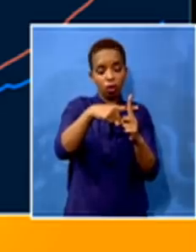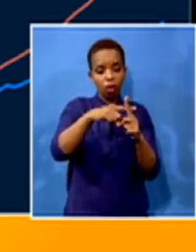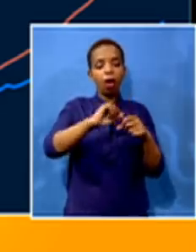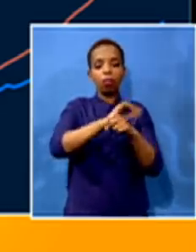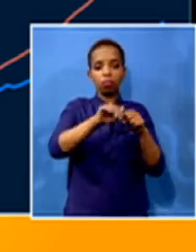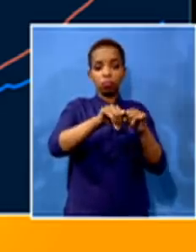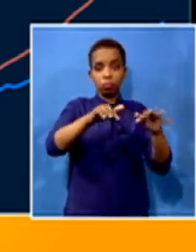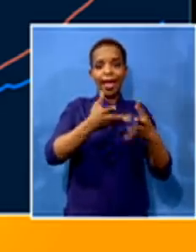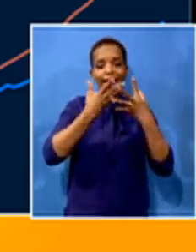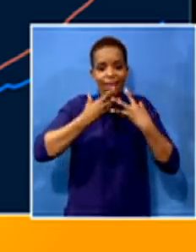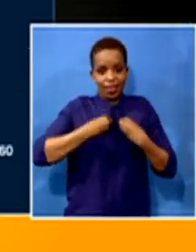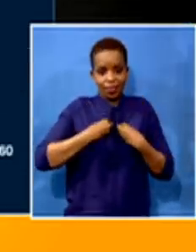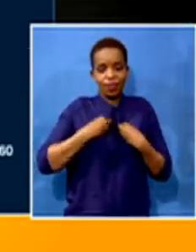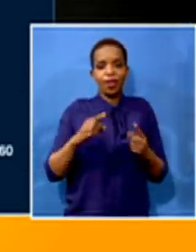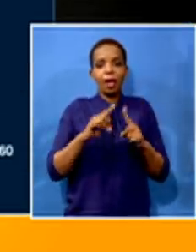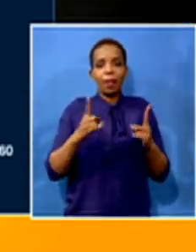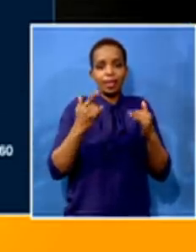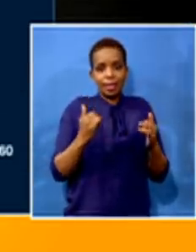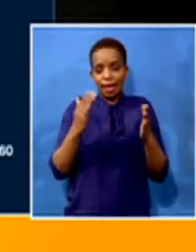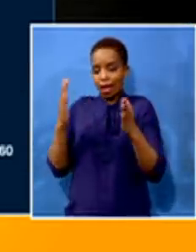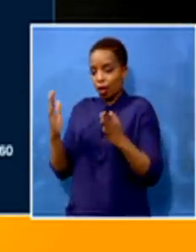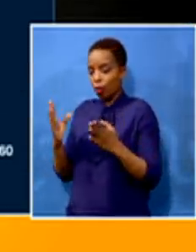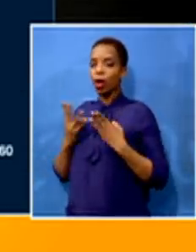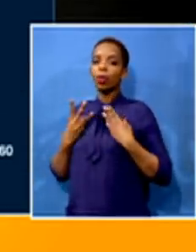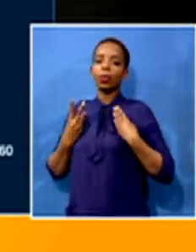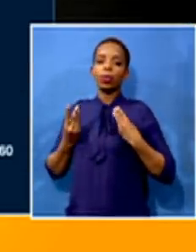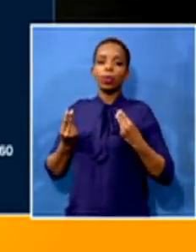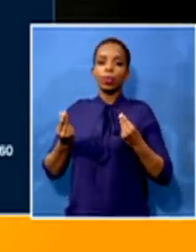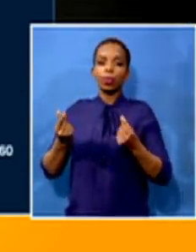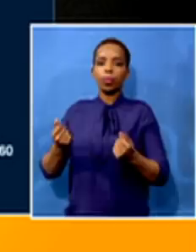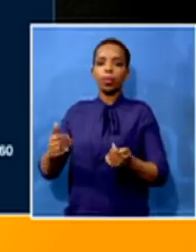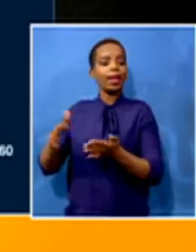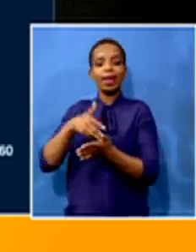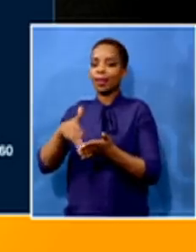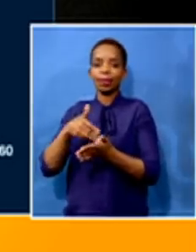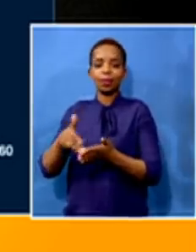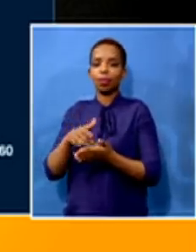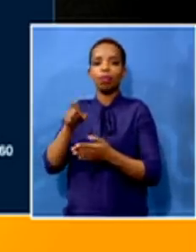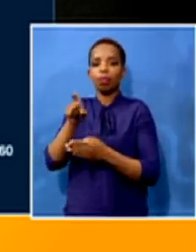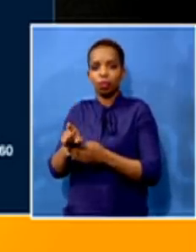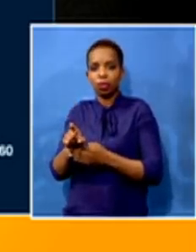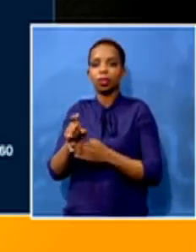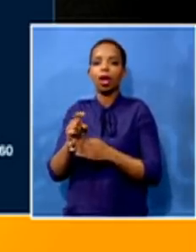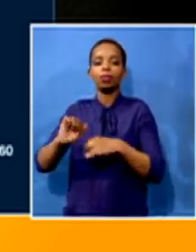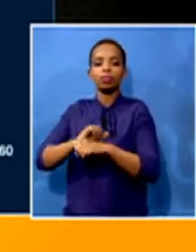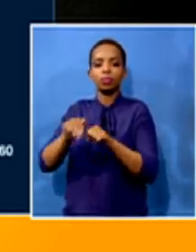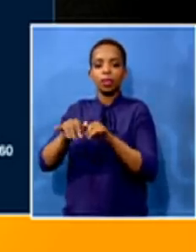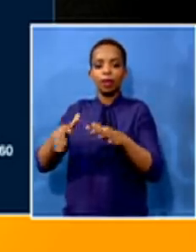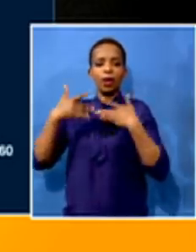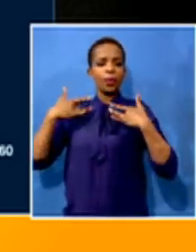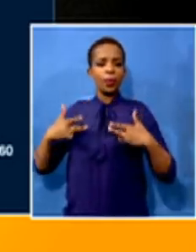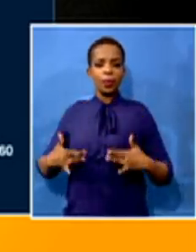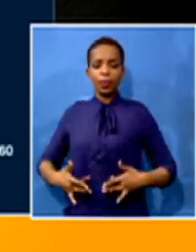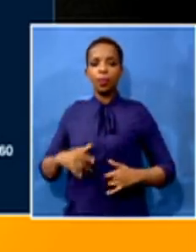the virus from their system. And as a result, the 2 tests that have been done by the labs are showing